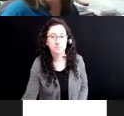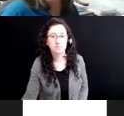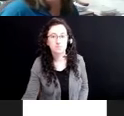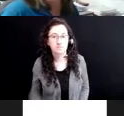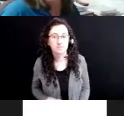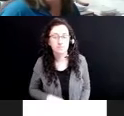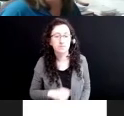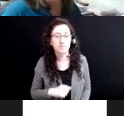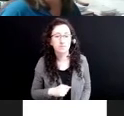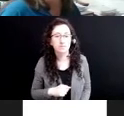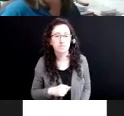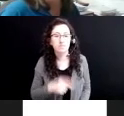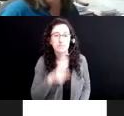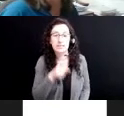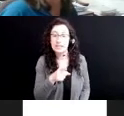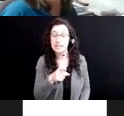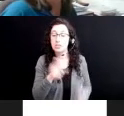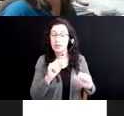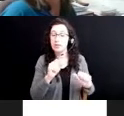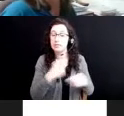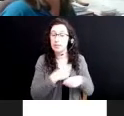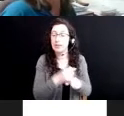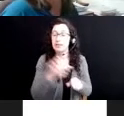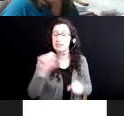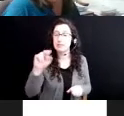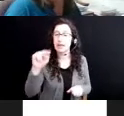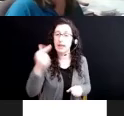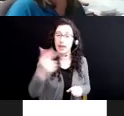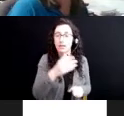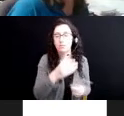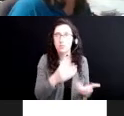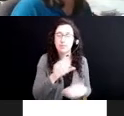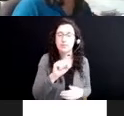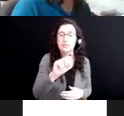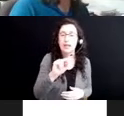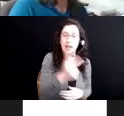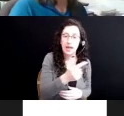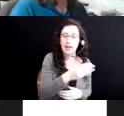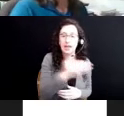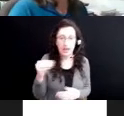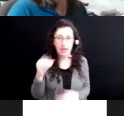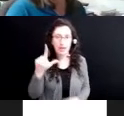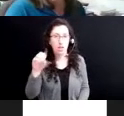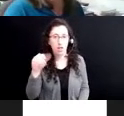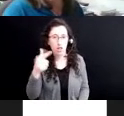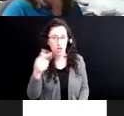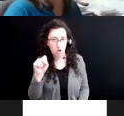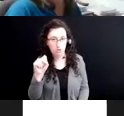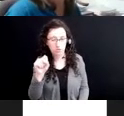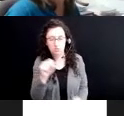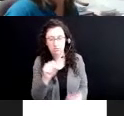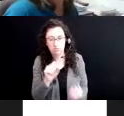snags and in the future, and dying, well, snags and logs actually. But this is